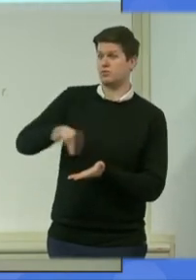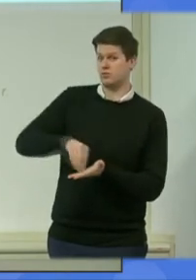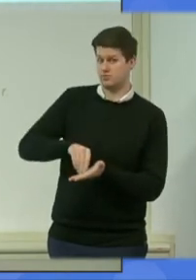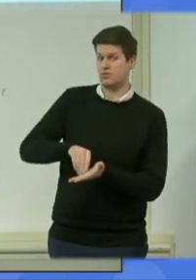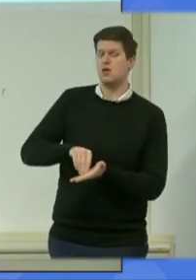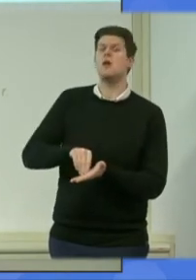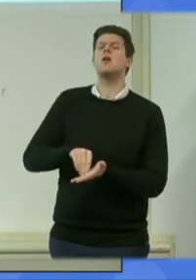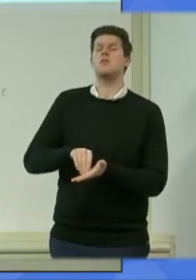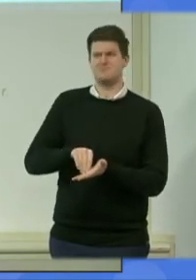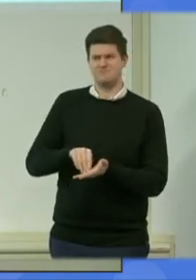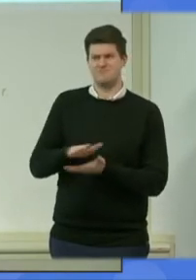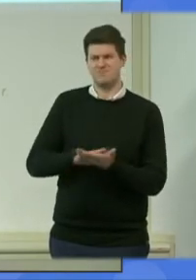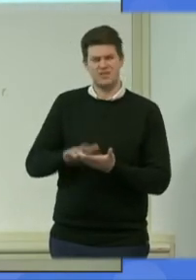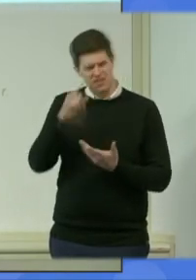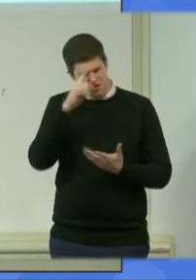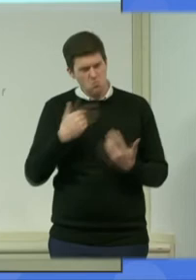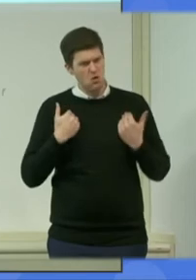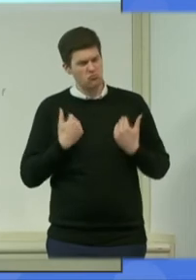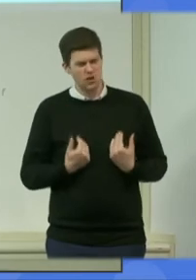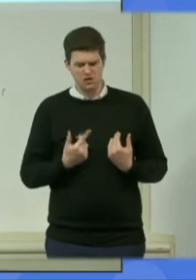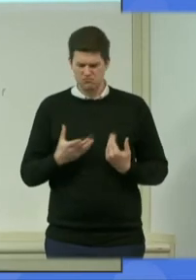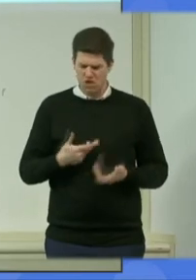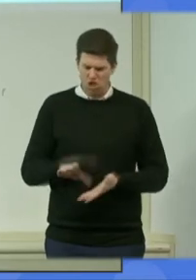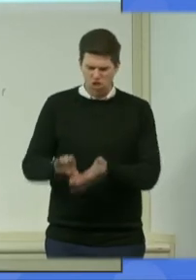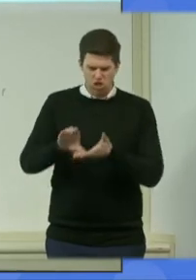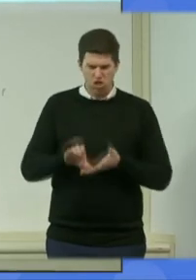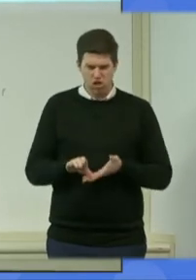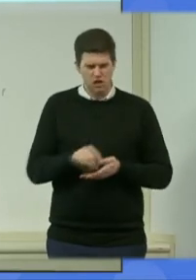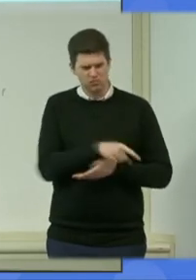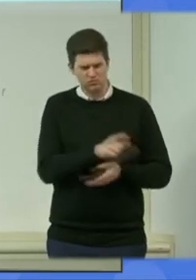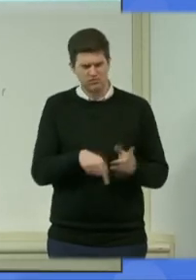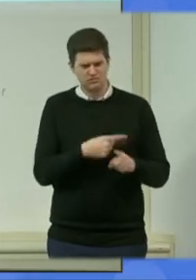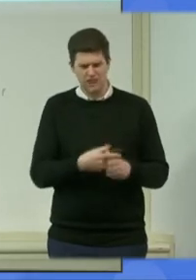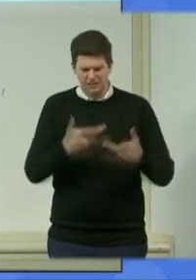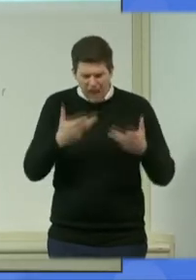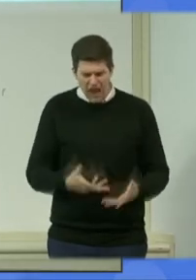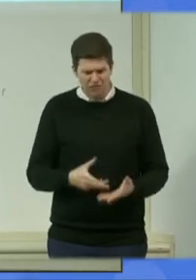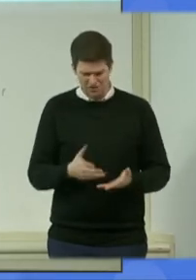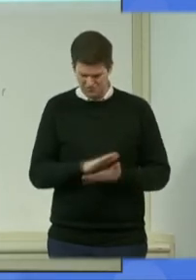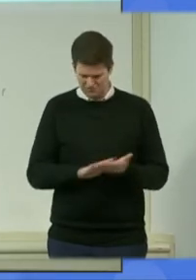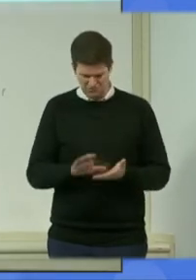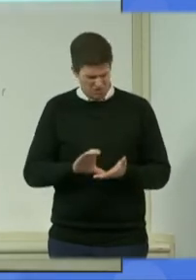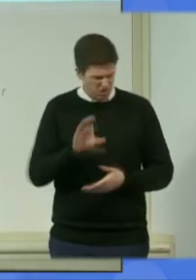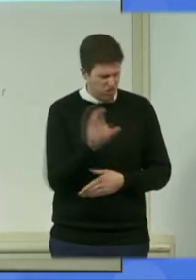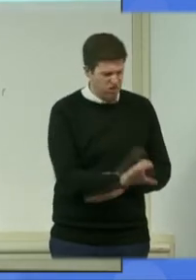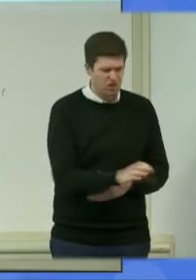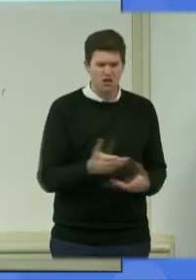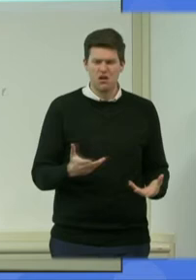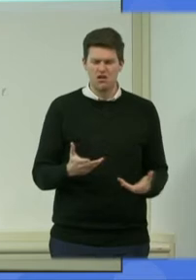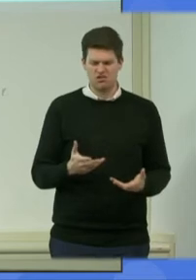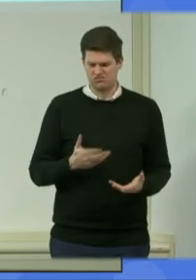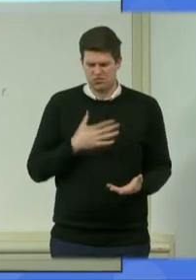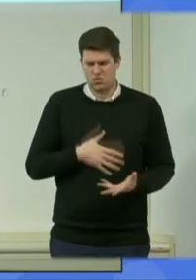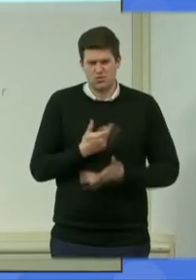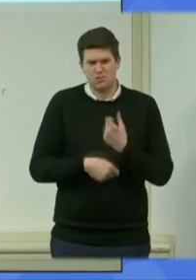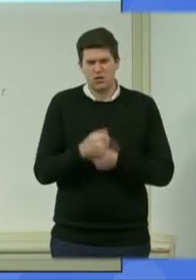up the income ladder. So it's about values, but it's also thinking about incentives as well. And I think one thing that you'll have to do is